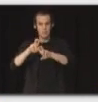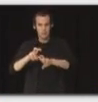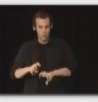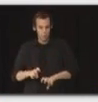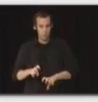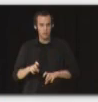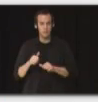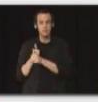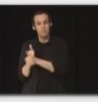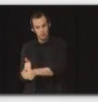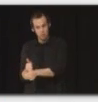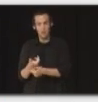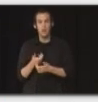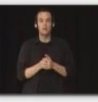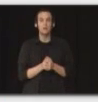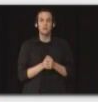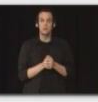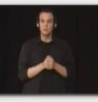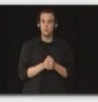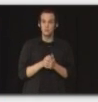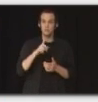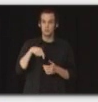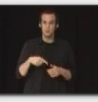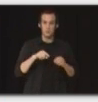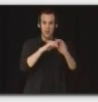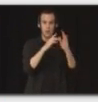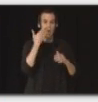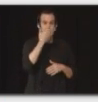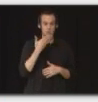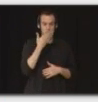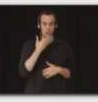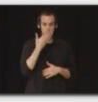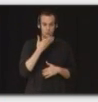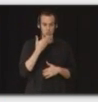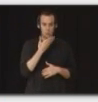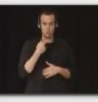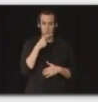for independent, or the Center for People. We have the